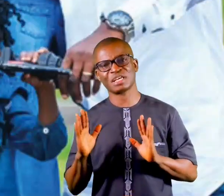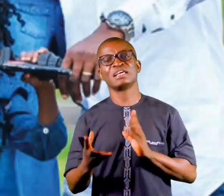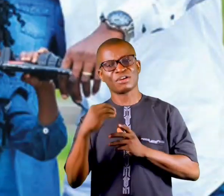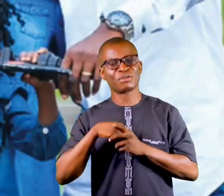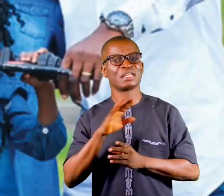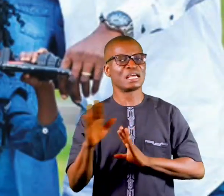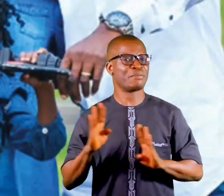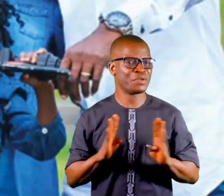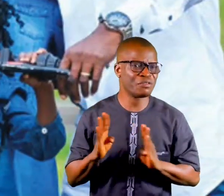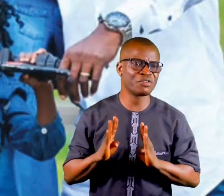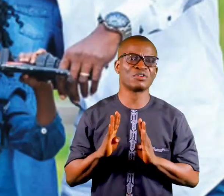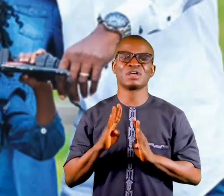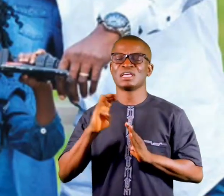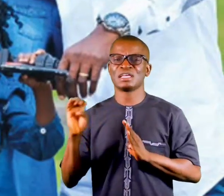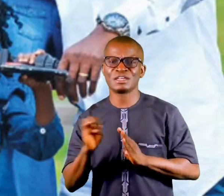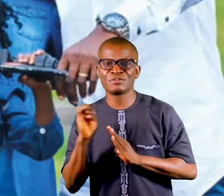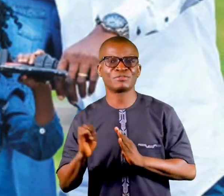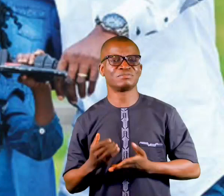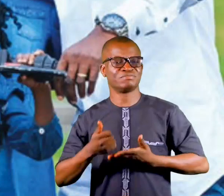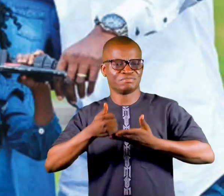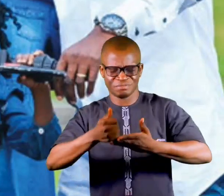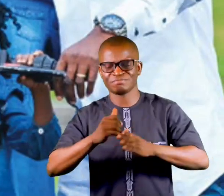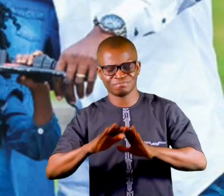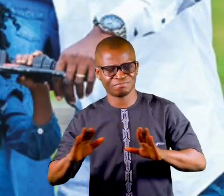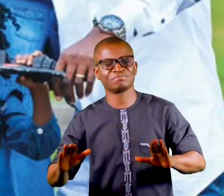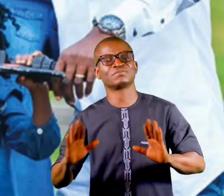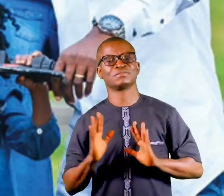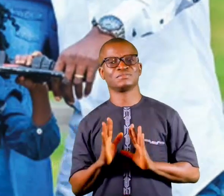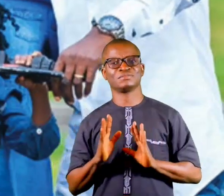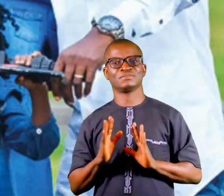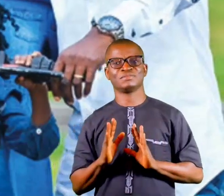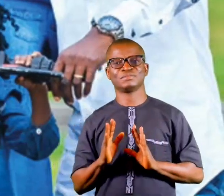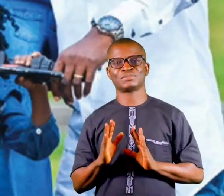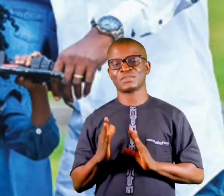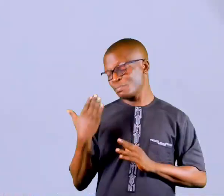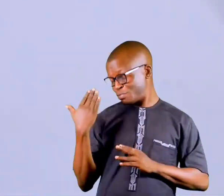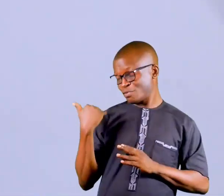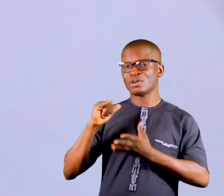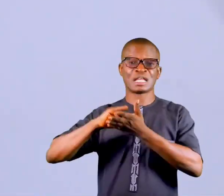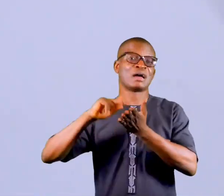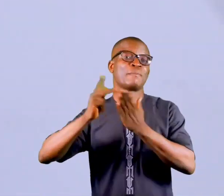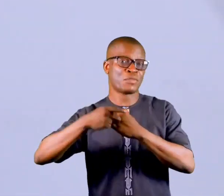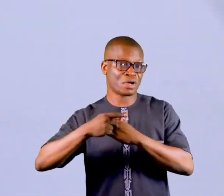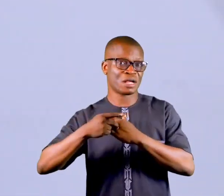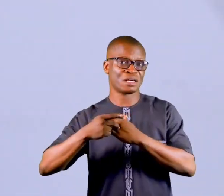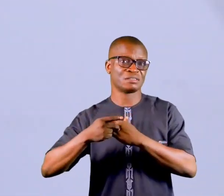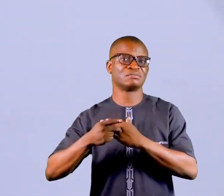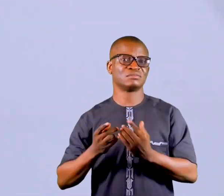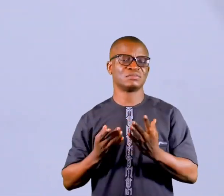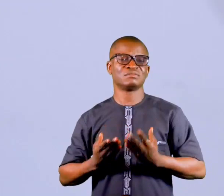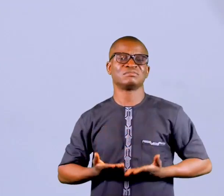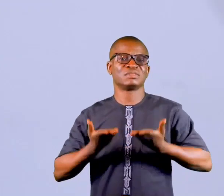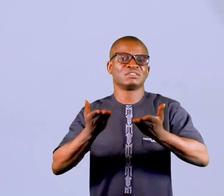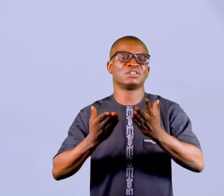misbehaviors, and even in fostering, a close bond between children and parents. Initially, the programs were delivered through